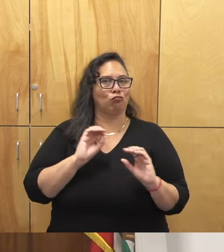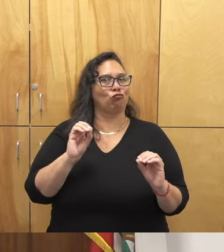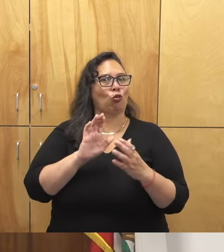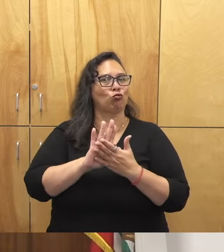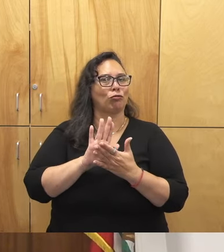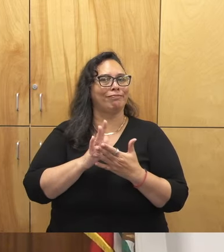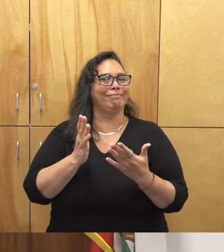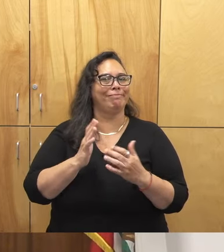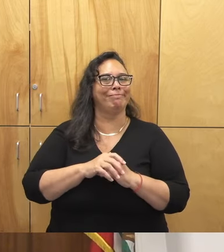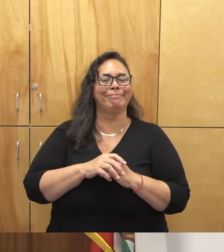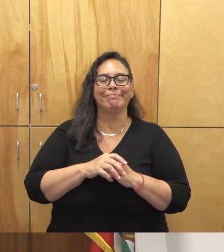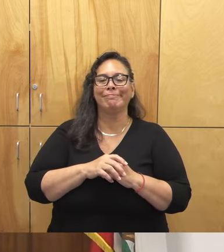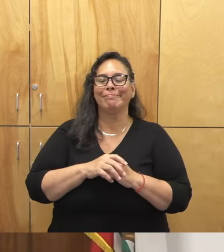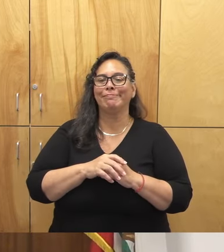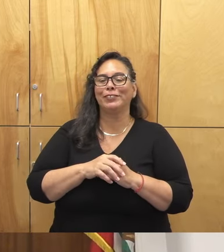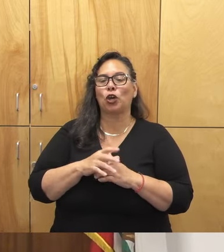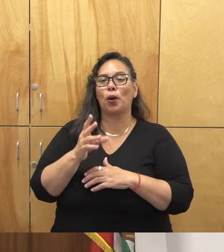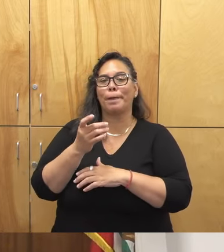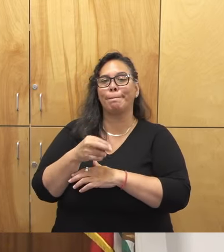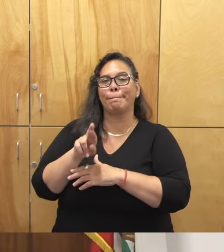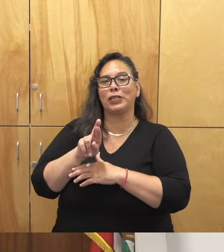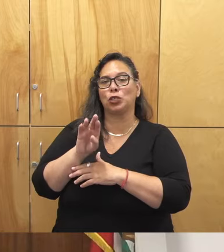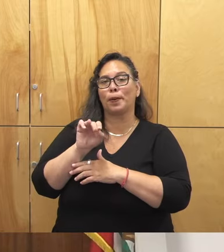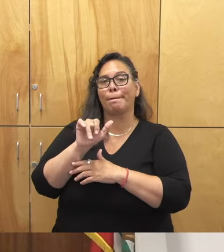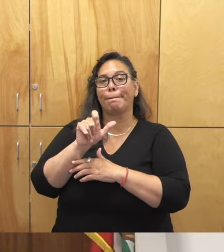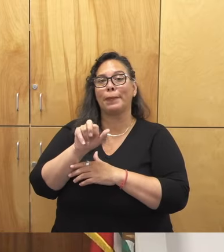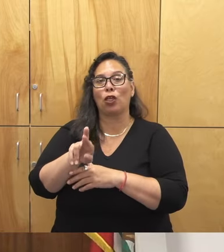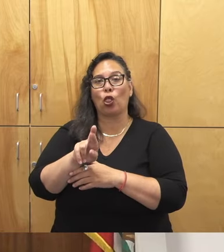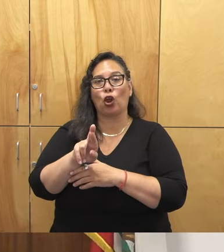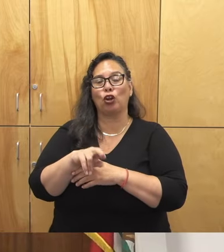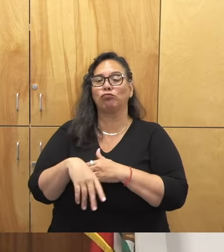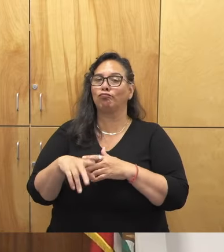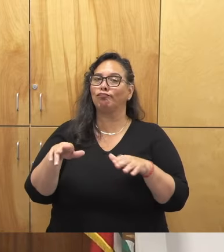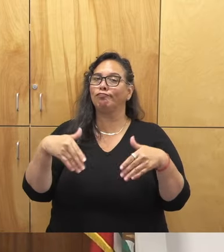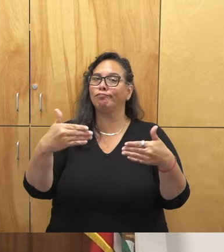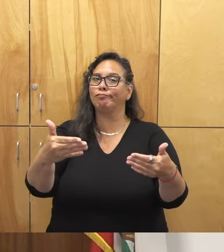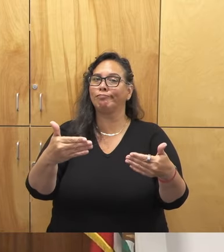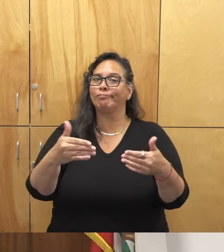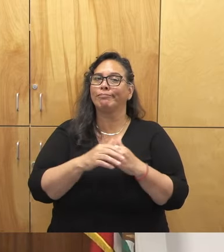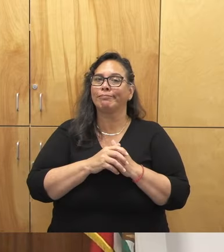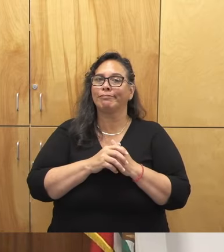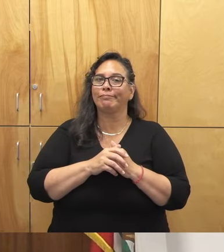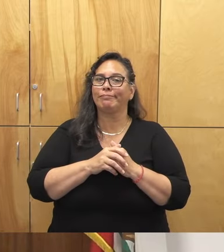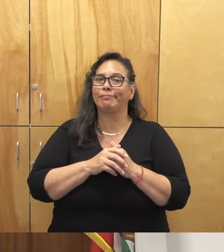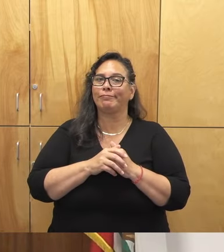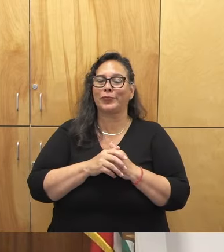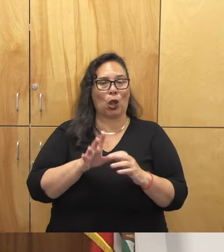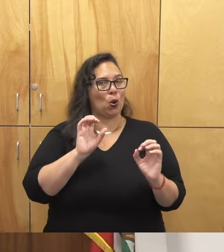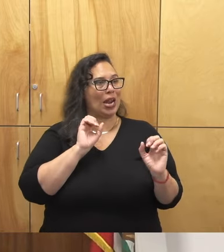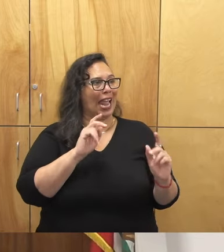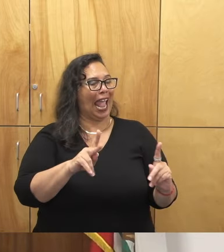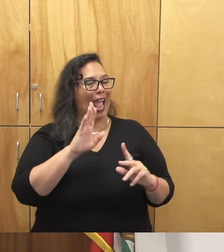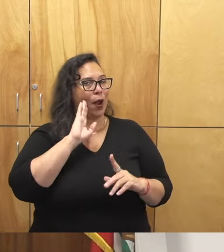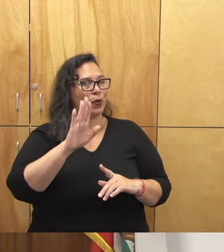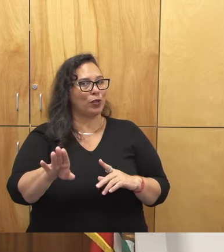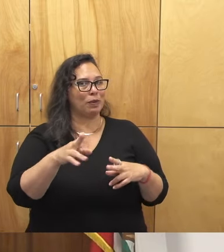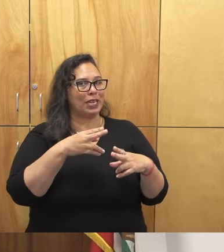So, Mr. Miller, we will start with you. Okay. Well, I will be very brief.